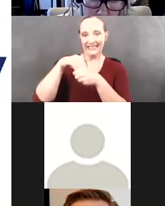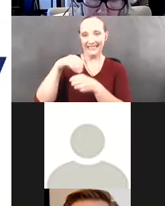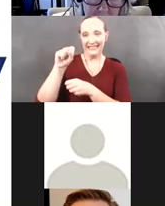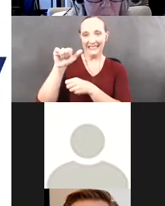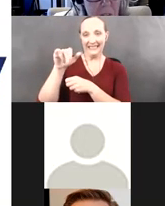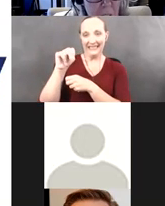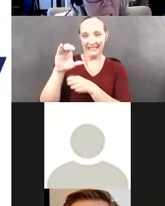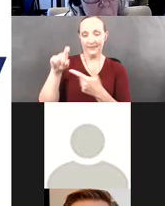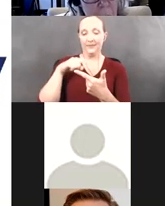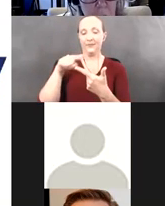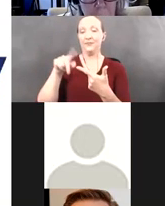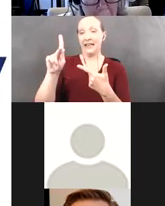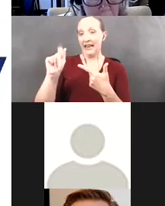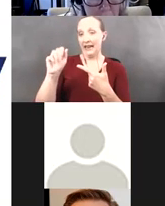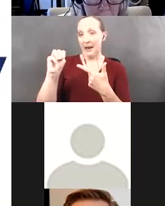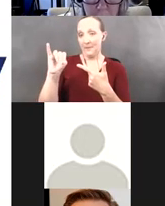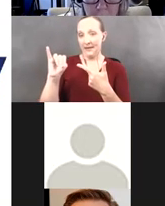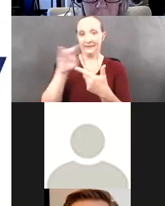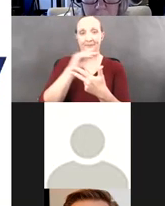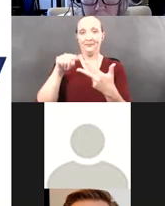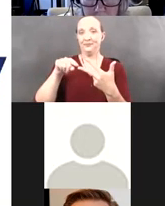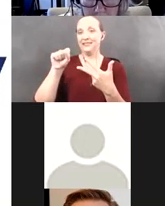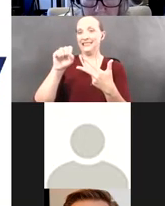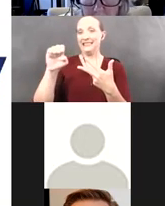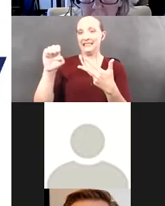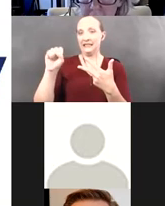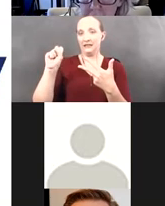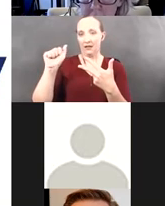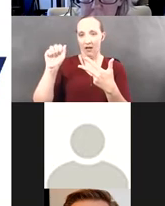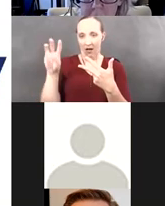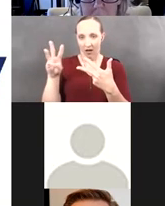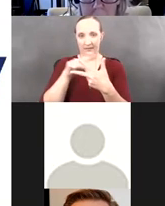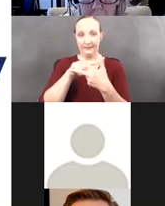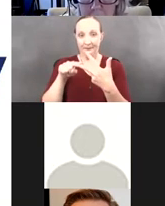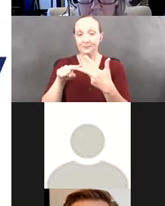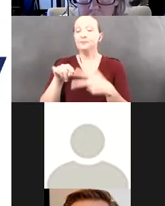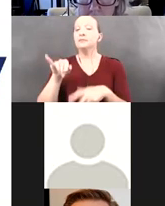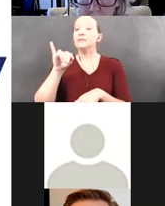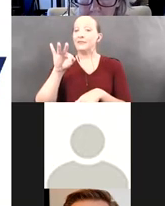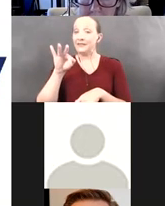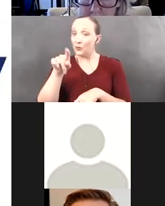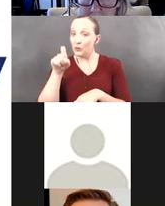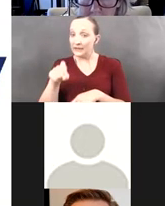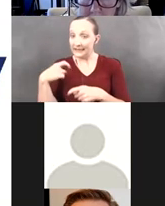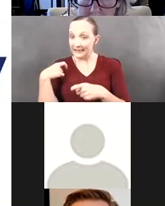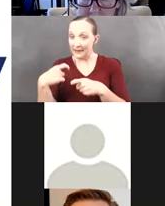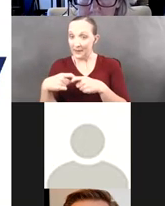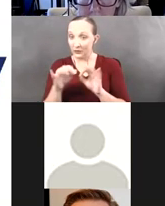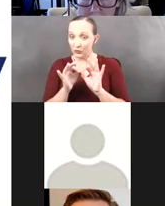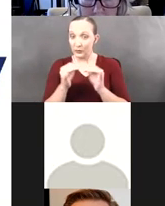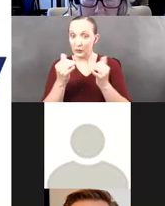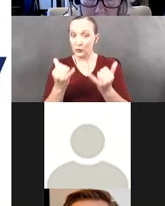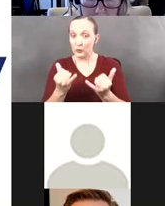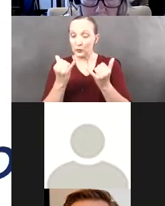Seesaw. Cami y A couple Seesaw. of reminders before we Unos get started. recordatorios If antes you de need empezar. Spanish Si interpretation today, necesita